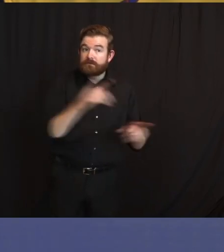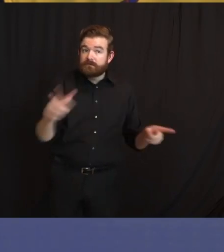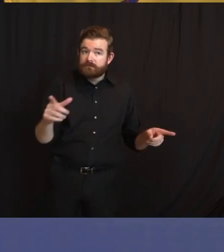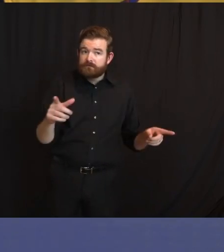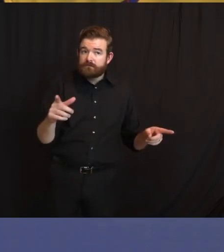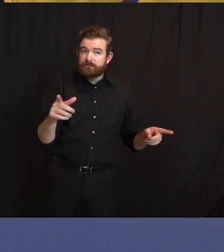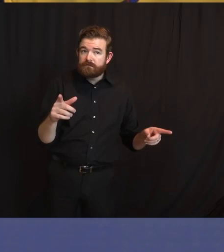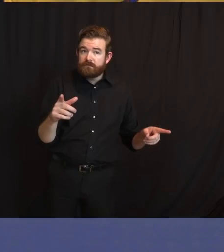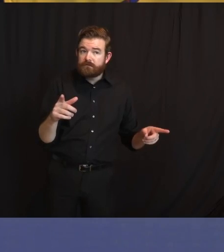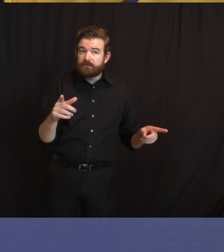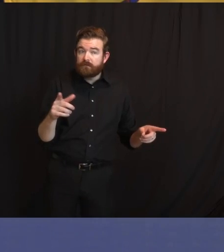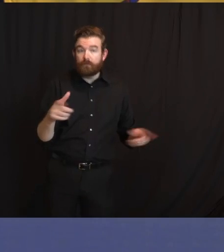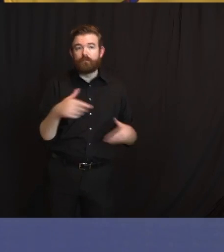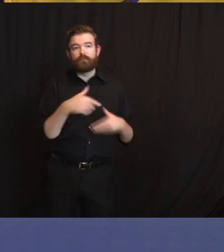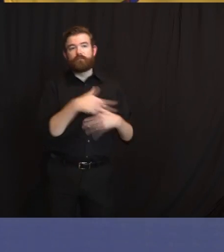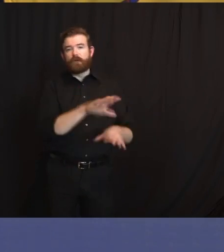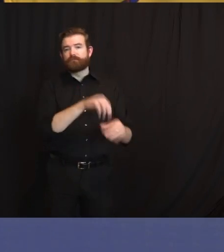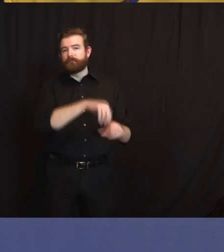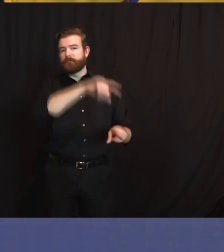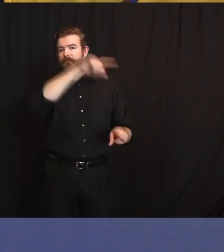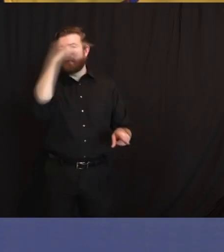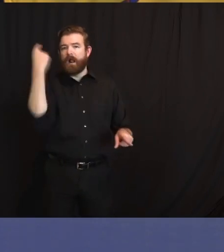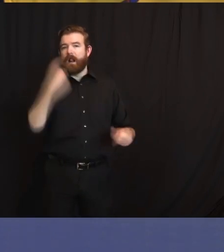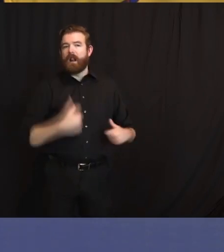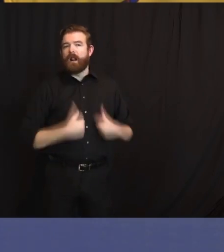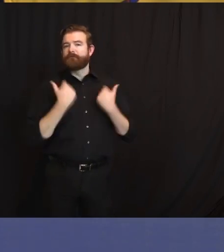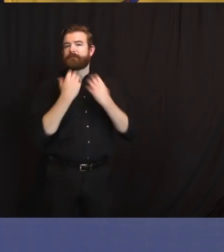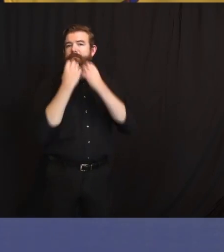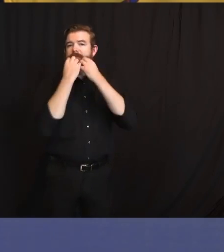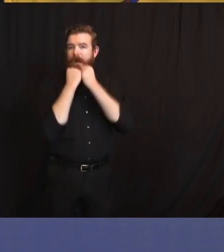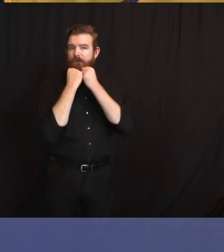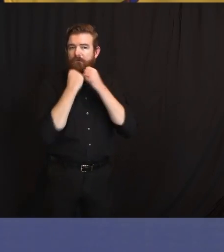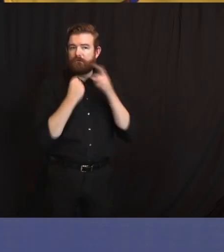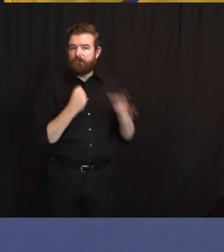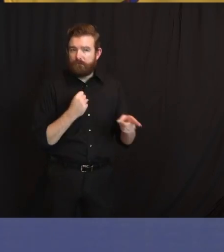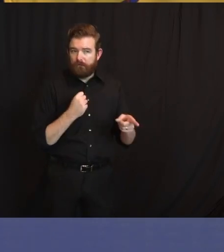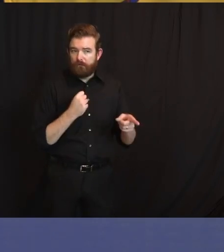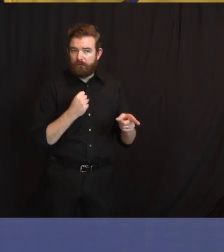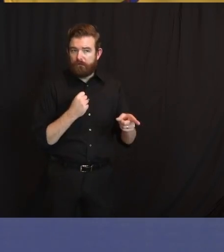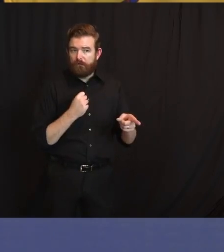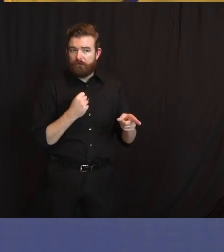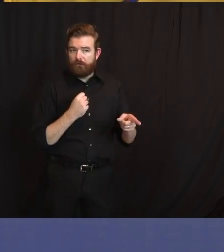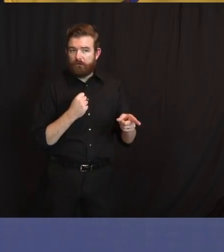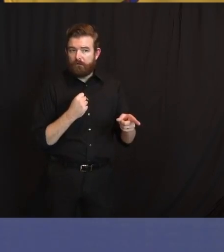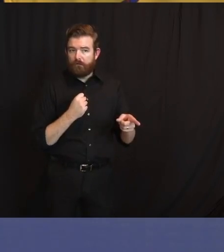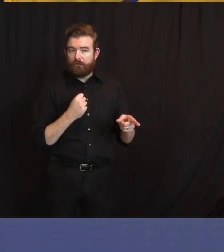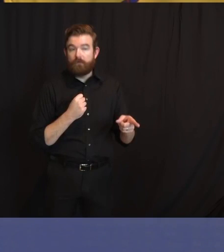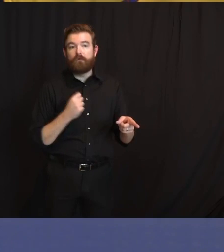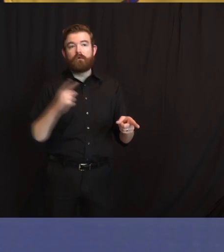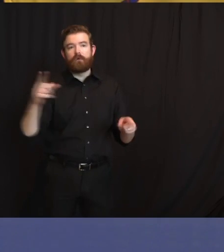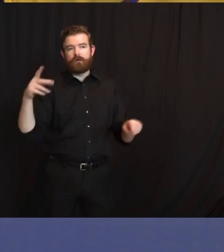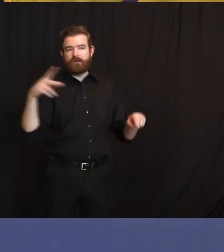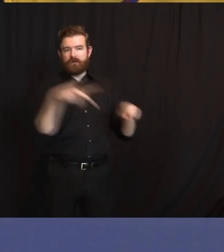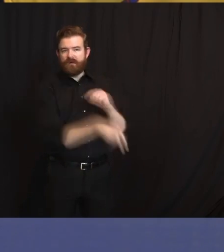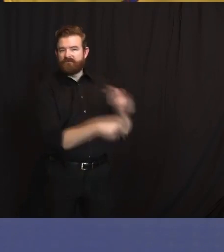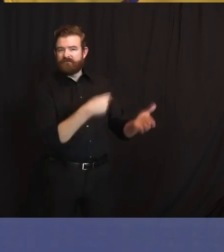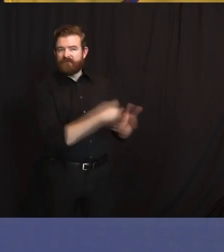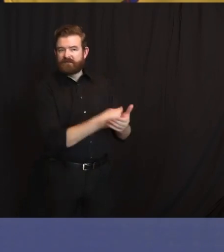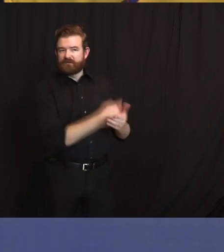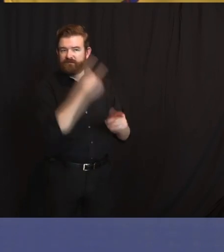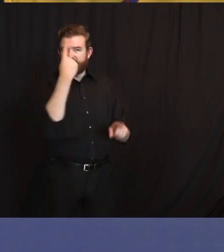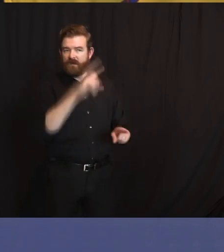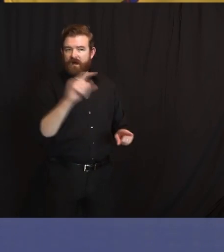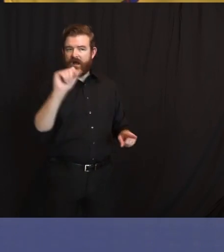in the Black Lives Matter protests with plans to cut funding for anti-bias training and other programs at the core of